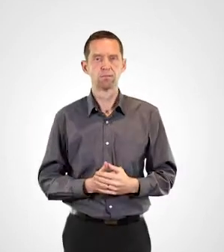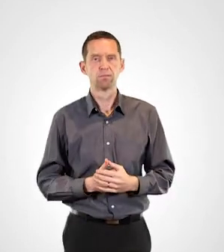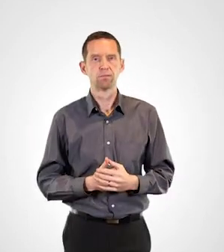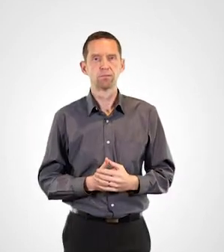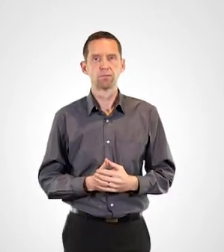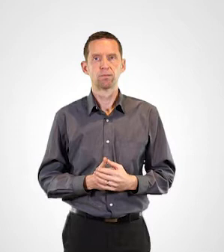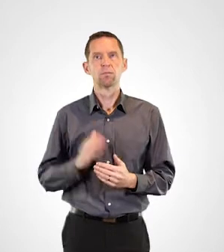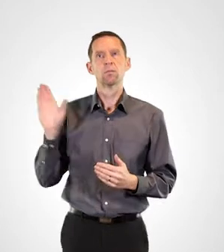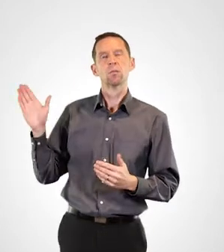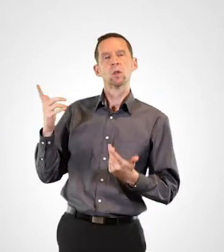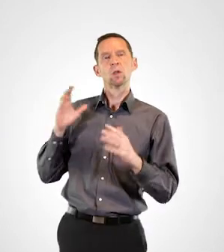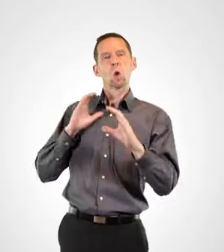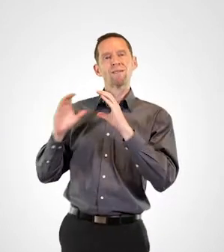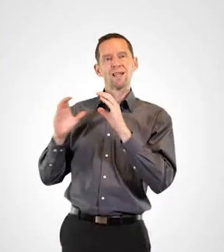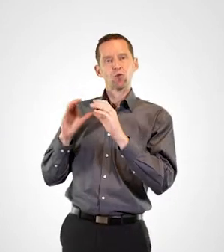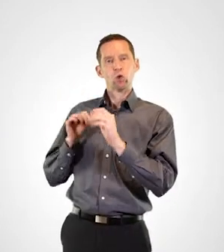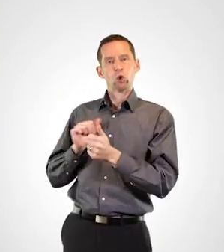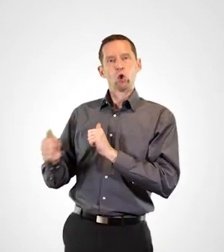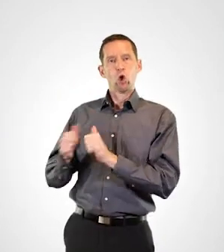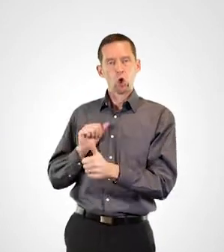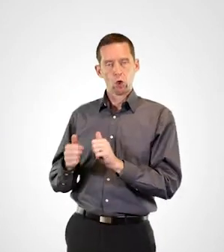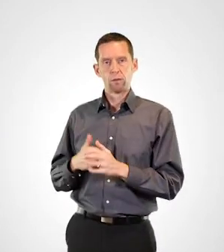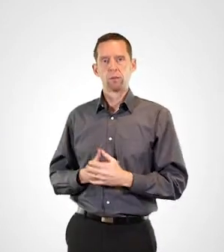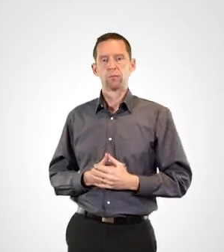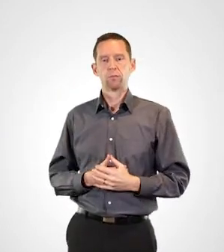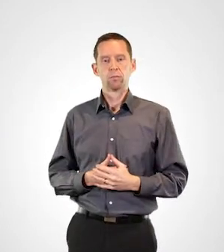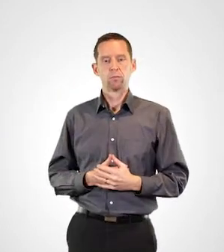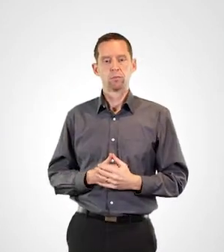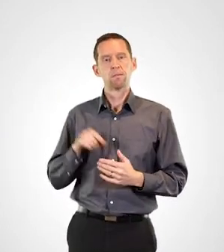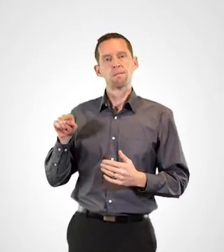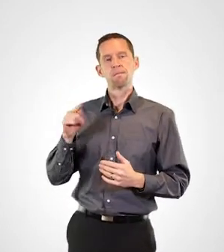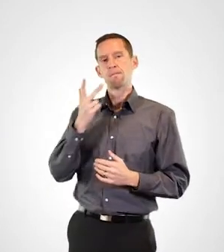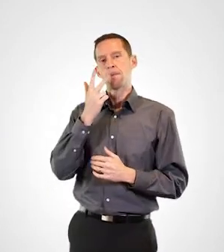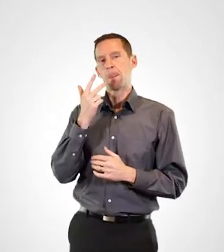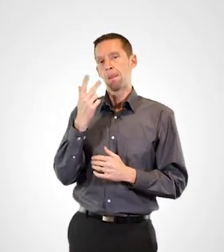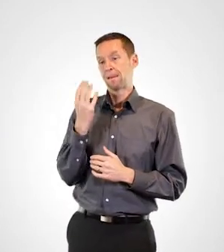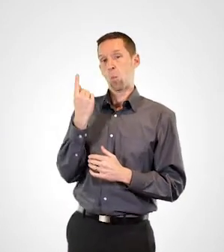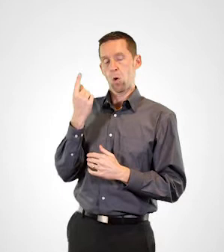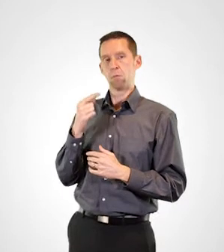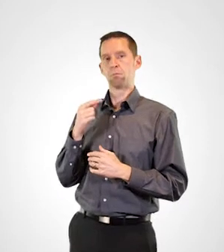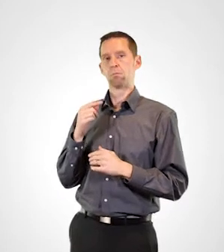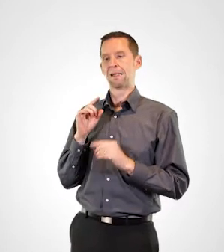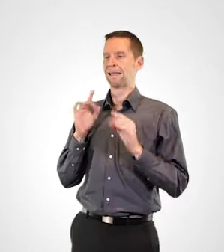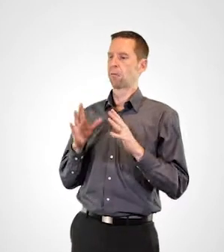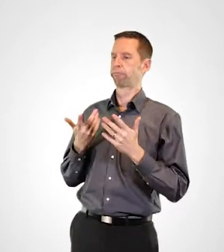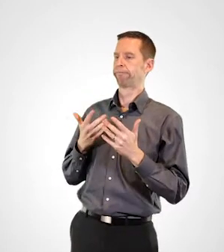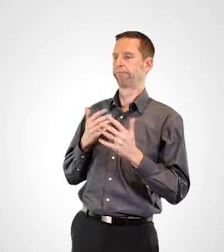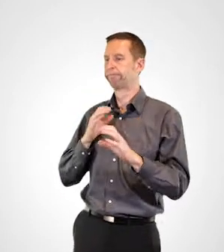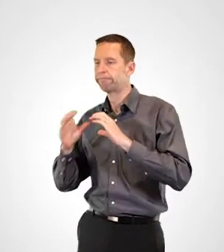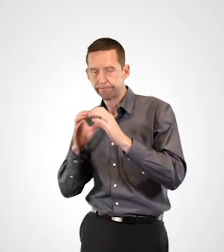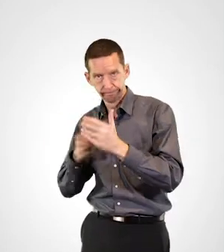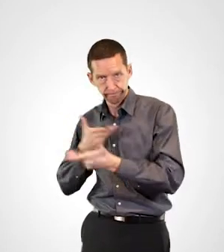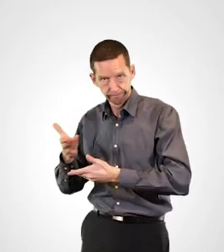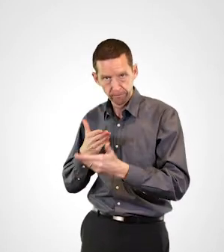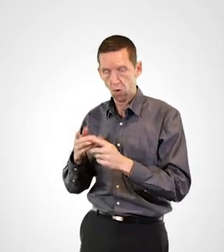So conversational turn is calculated on the basis that somebody initiates a